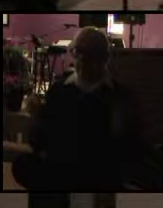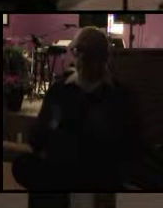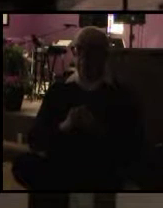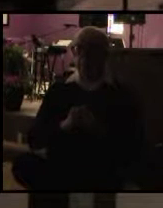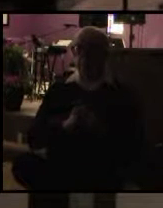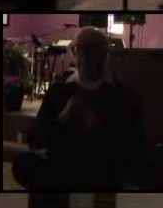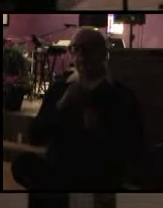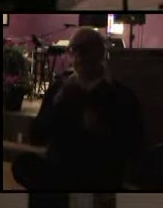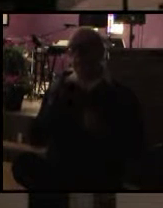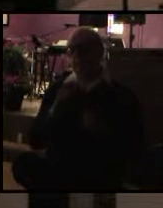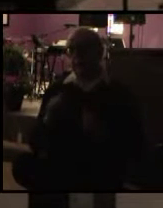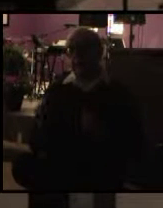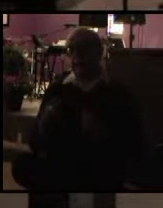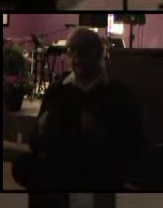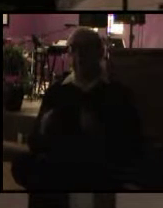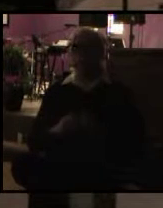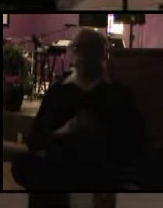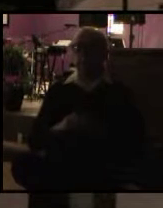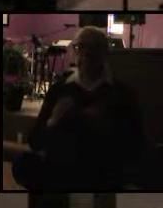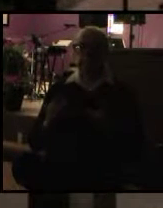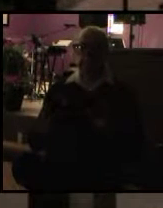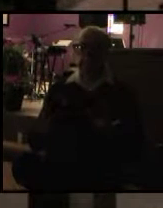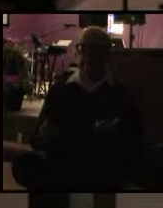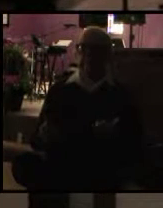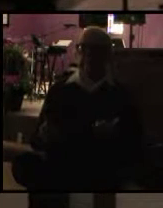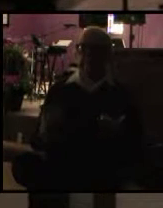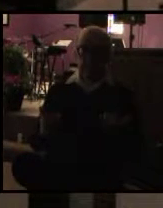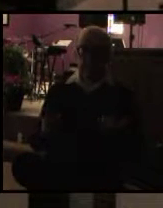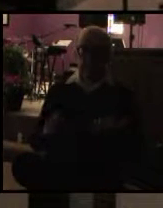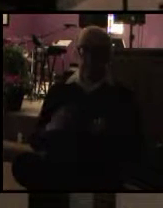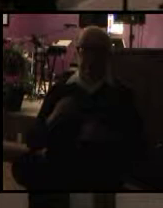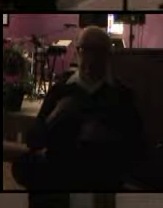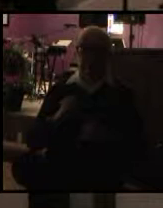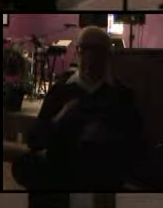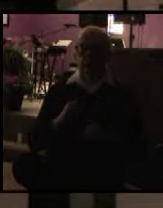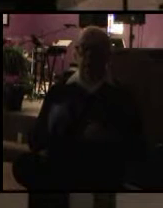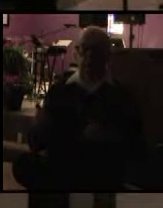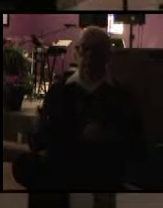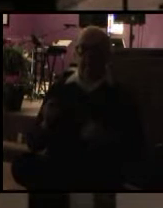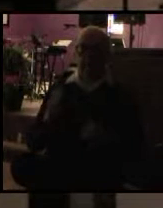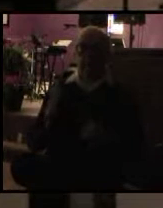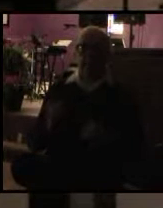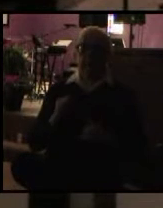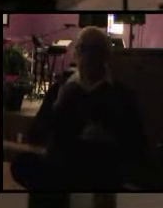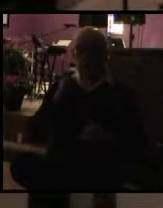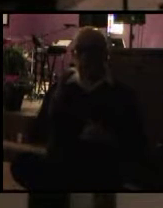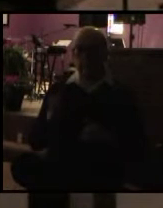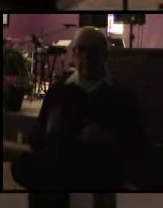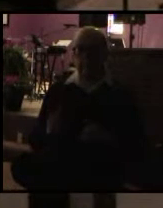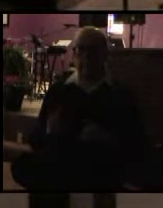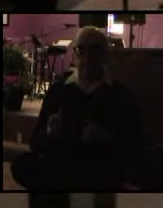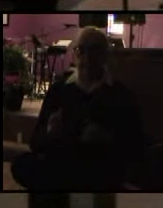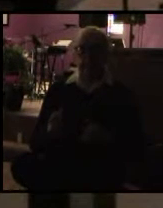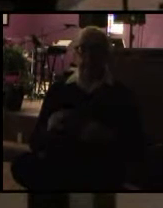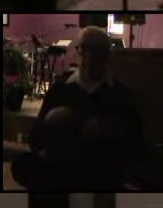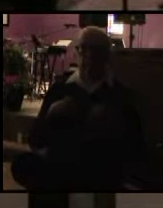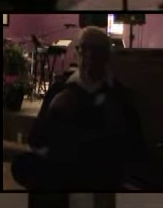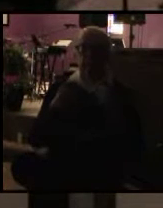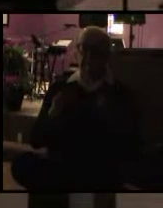cracked. Today it's cracked. And that is why tomorrow he will give you a new